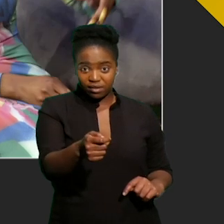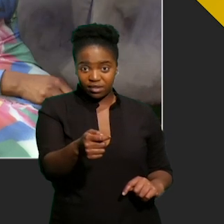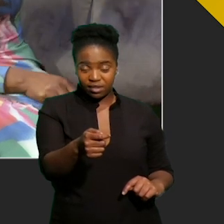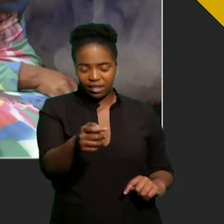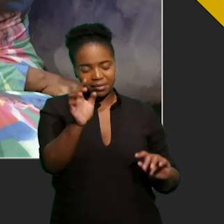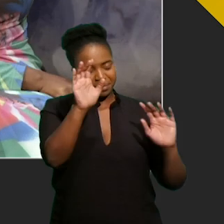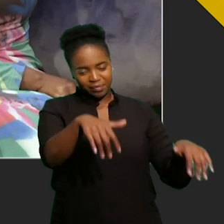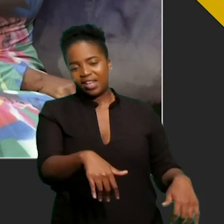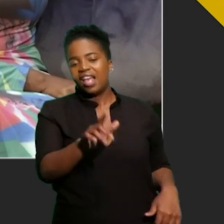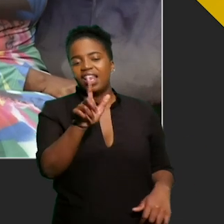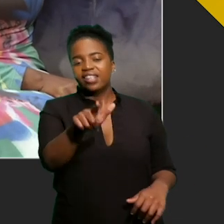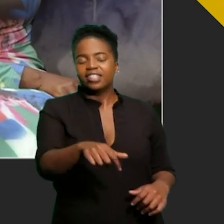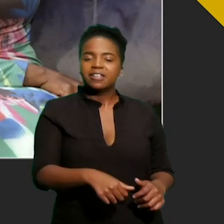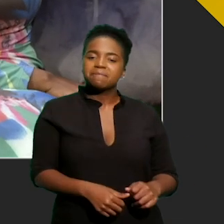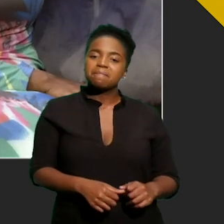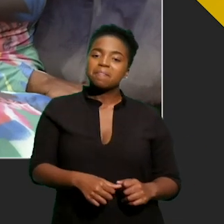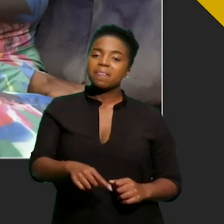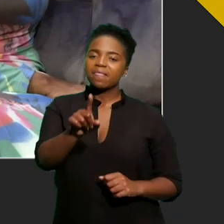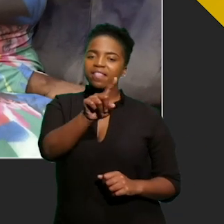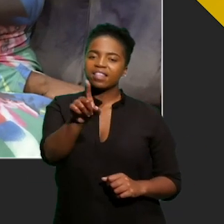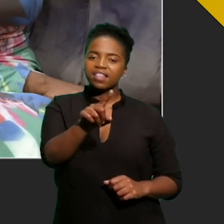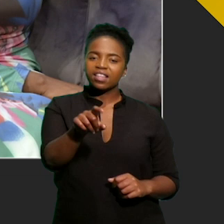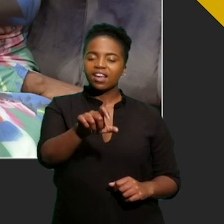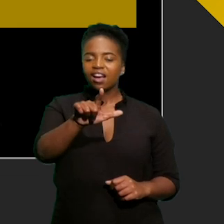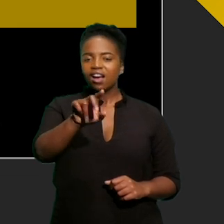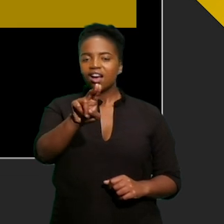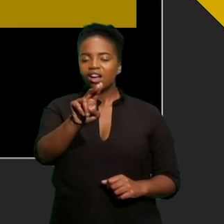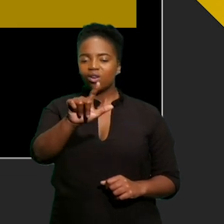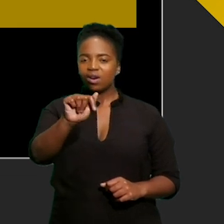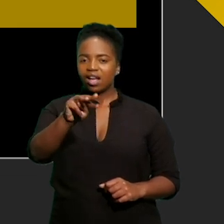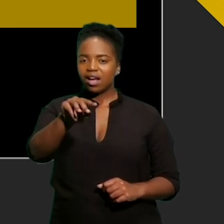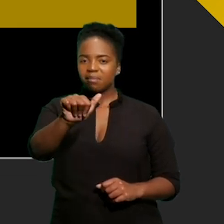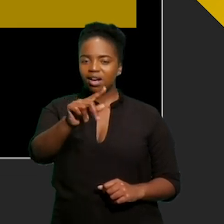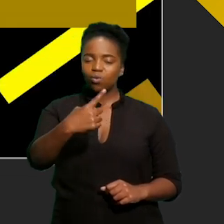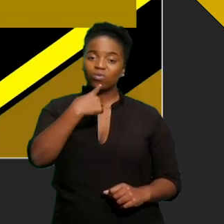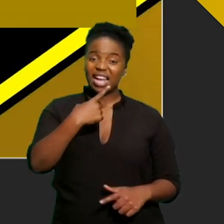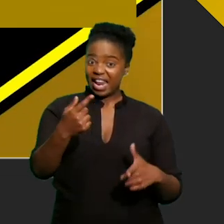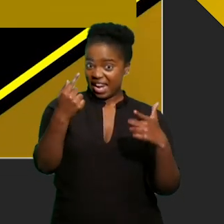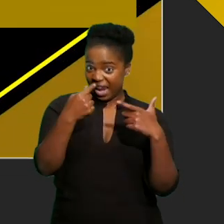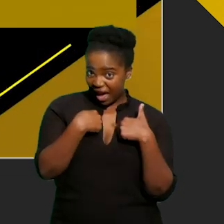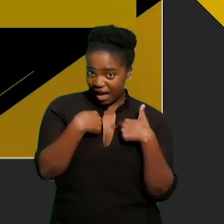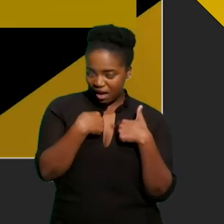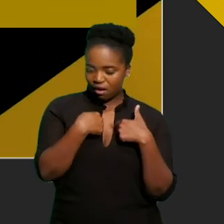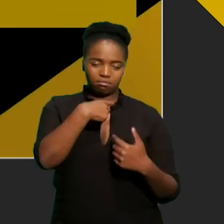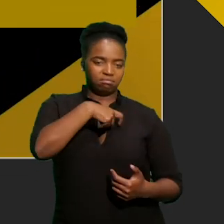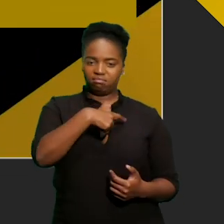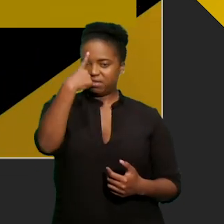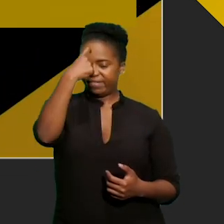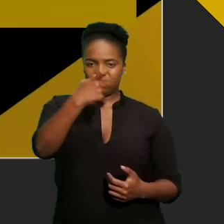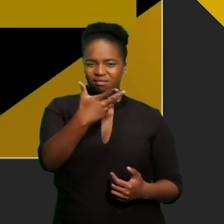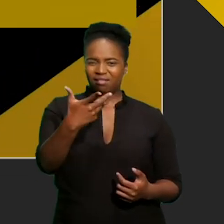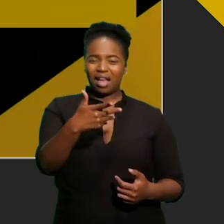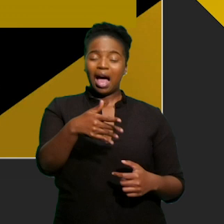We'll come back to Thomas. We've also got a social media HR on Facebook from Lula Amatazai Menkanyi. Aramna, personally, I feel like journalists nowadays